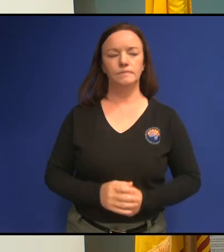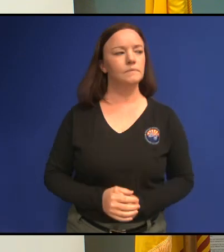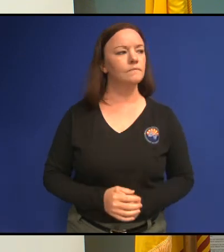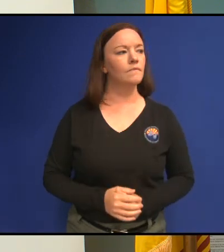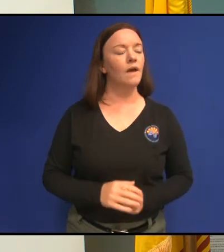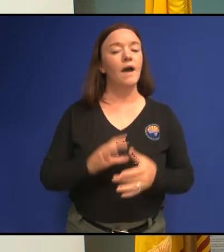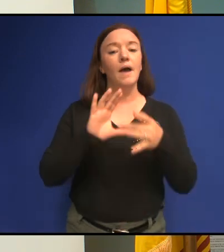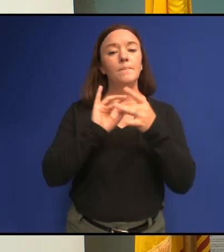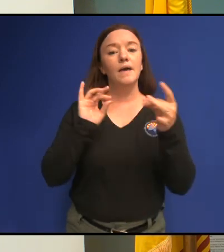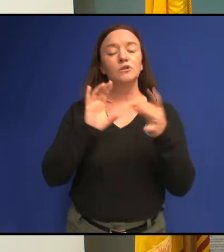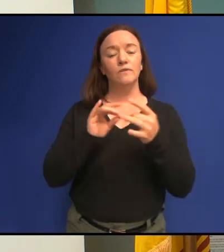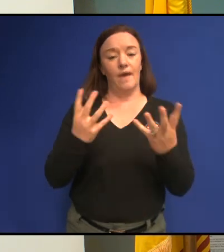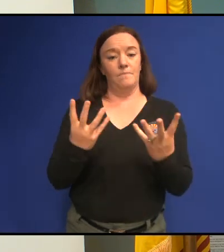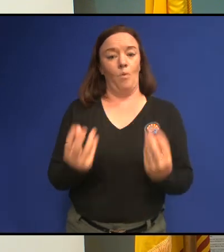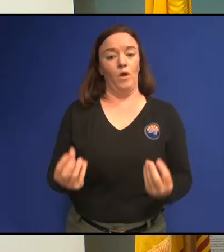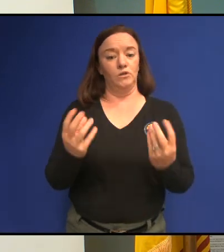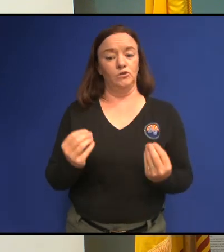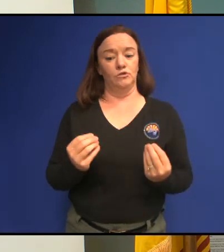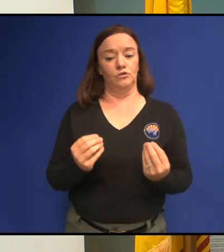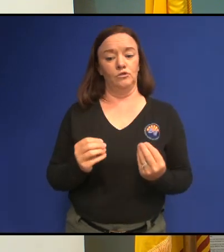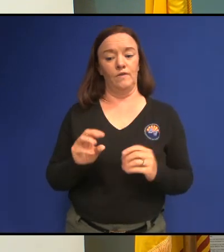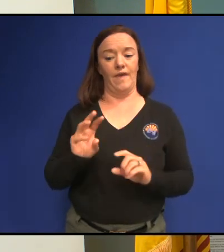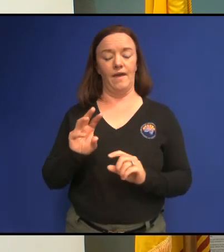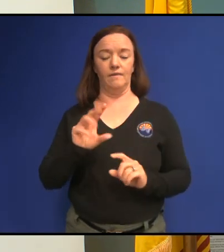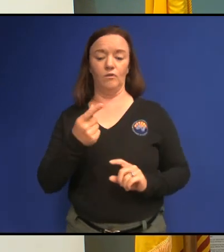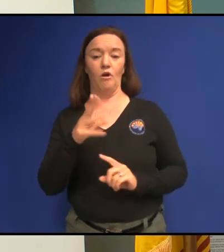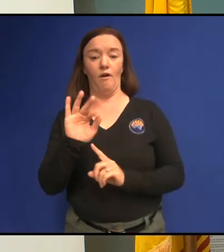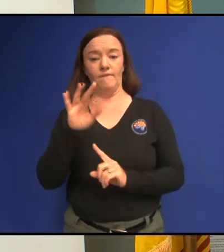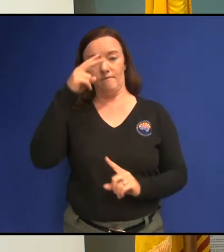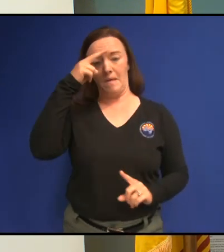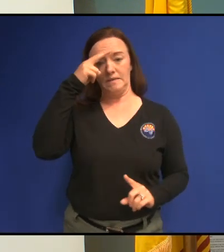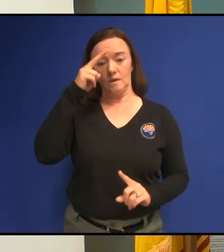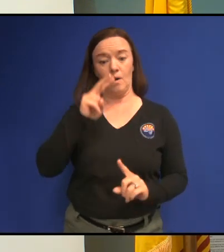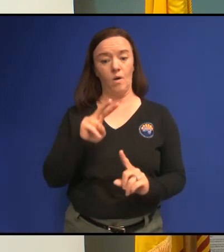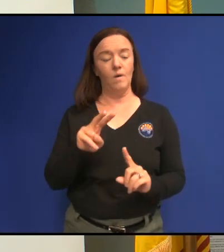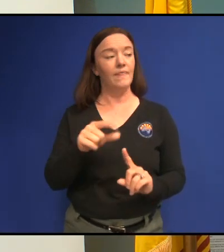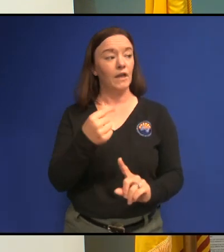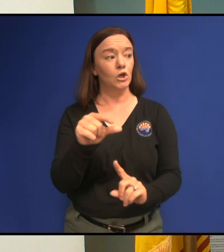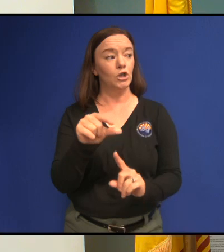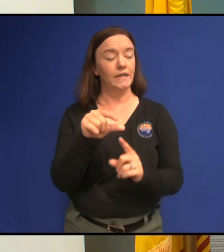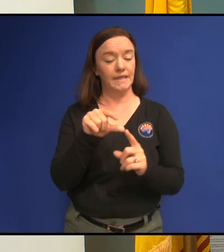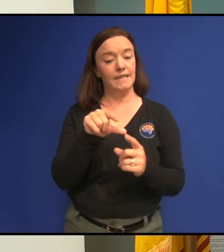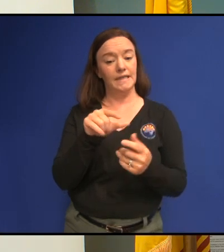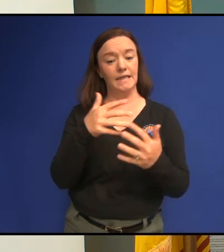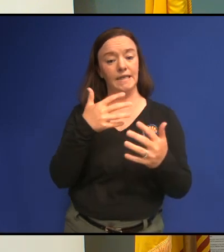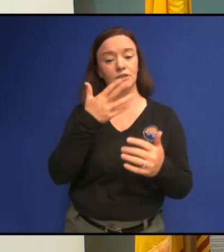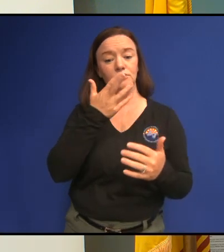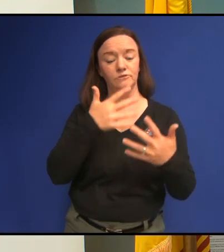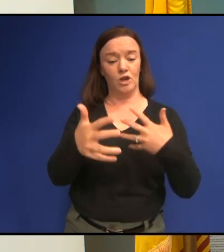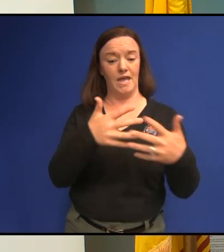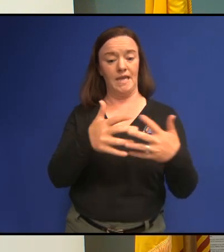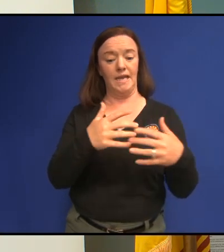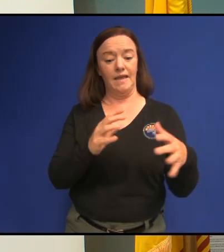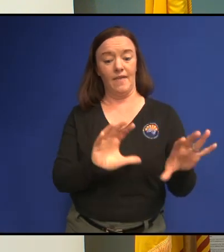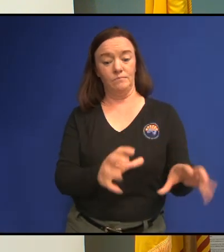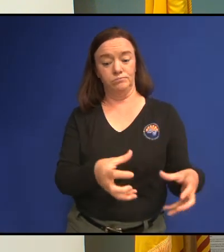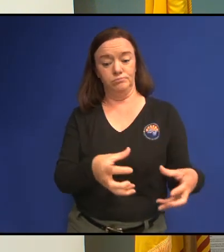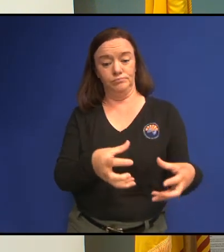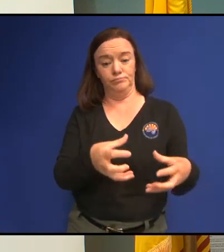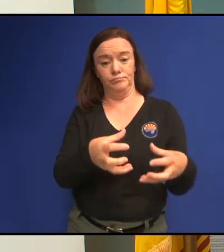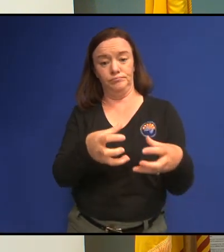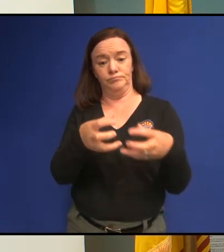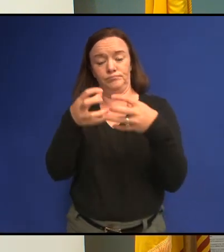of moisture down in the western Gulf of Mexico. You can see this green shading here start to creep up closer and closer